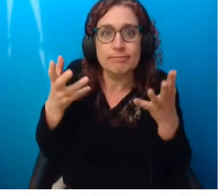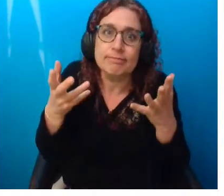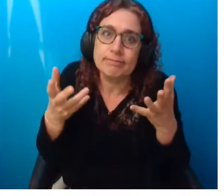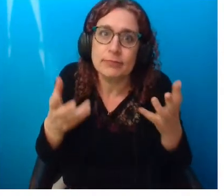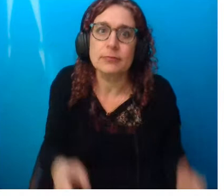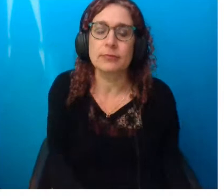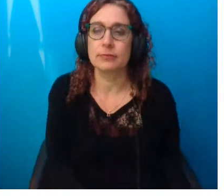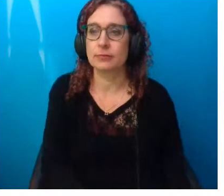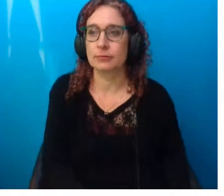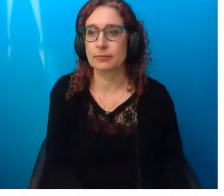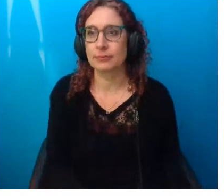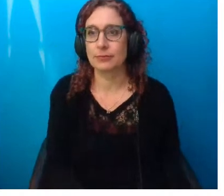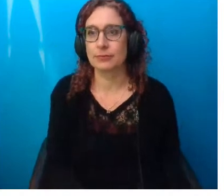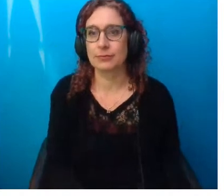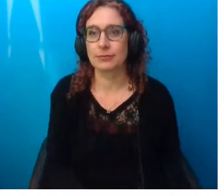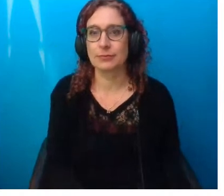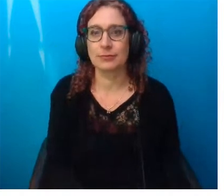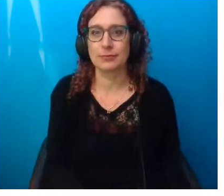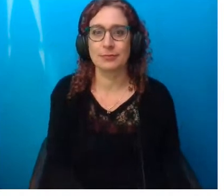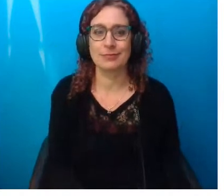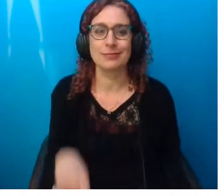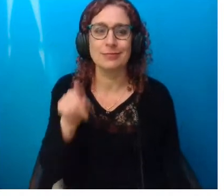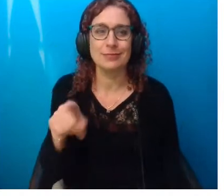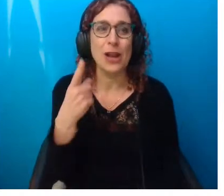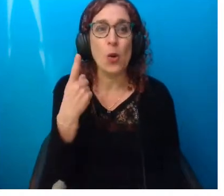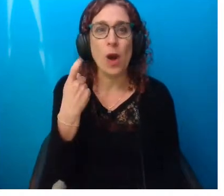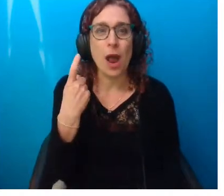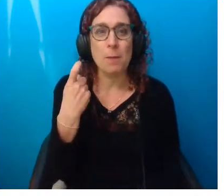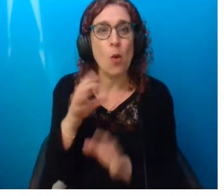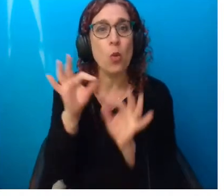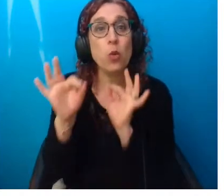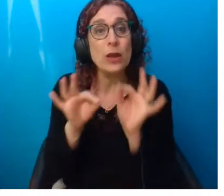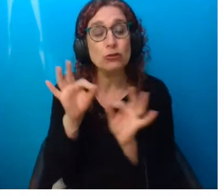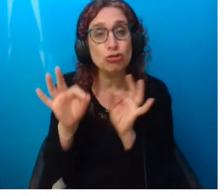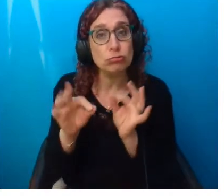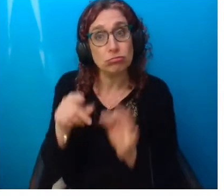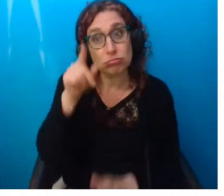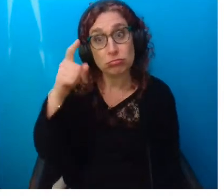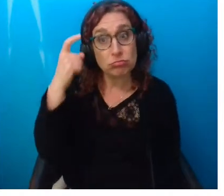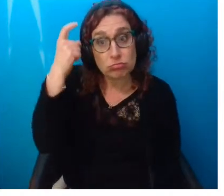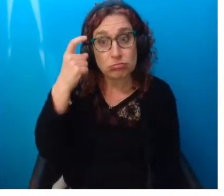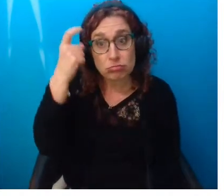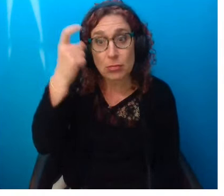And we've got one more question here. Do you ever consider using Kenalog?